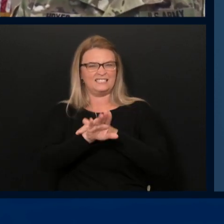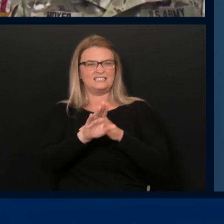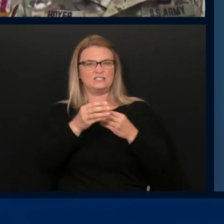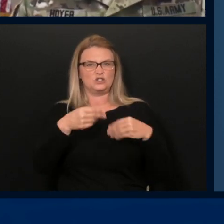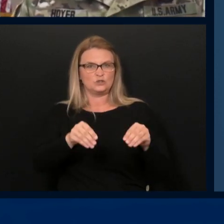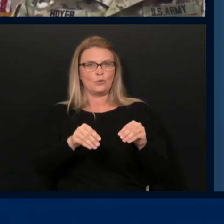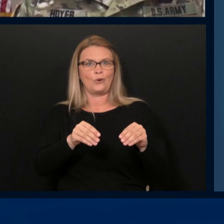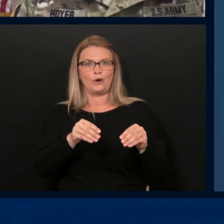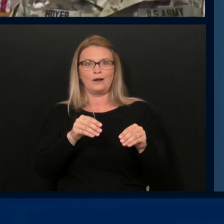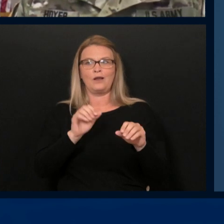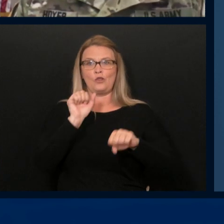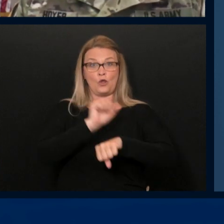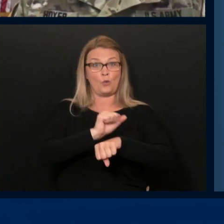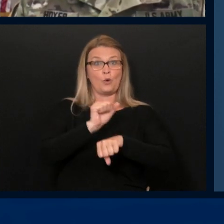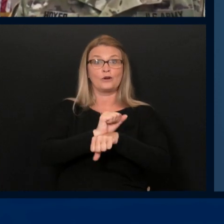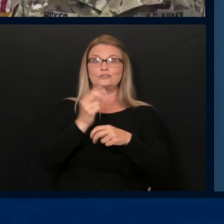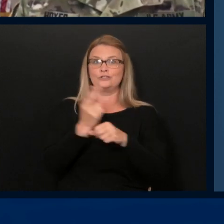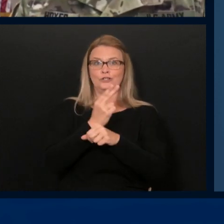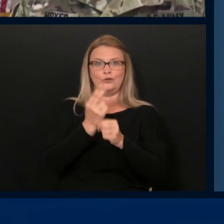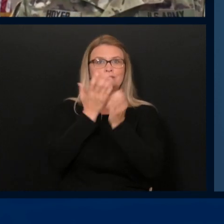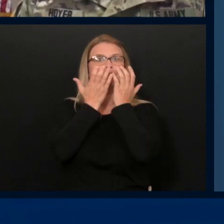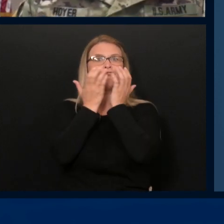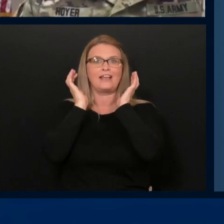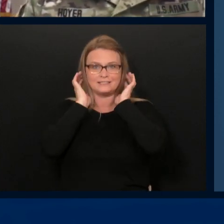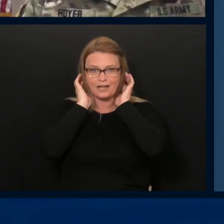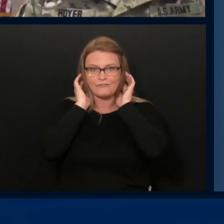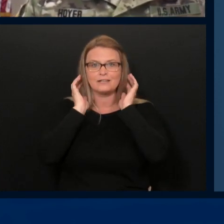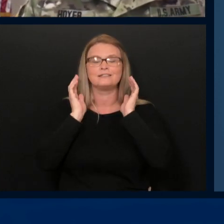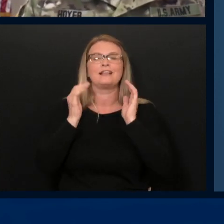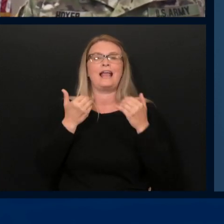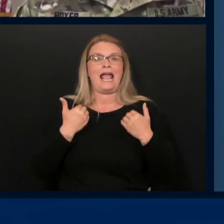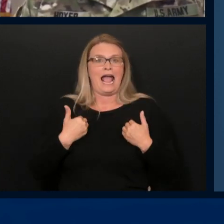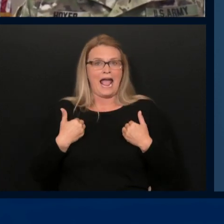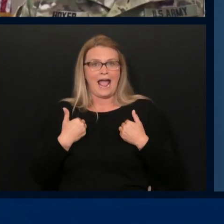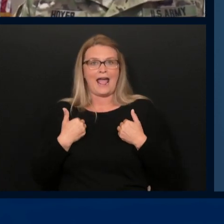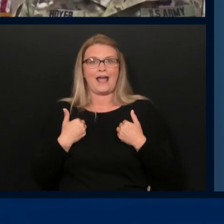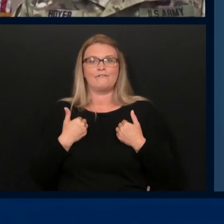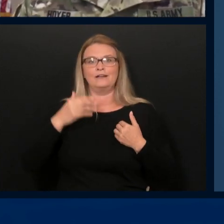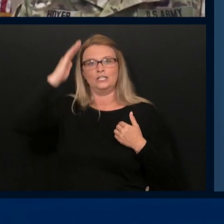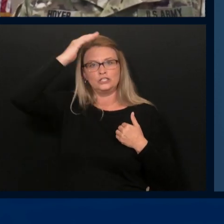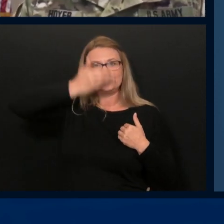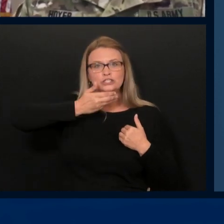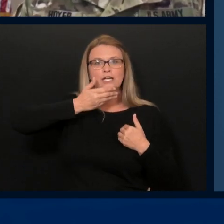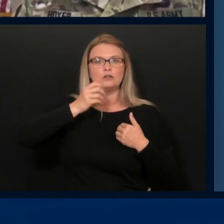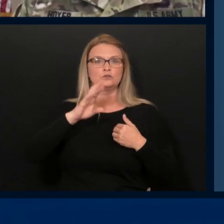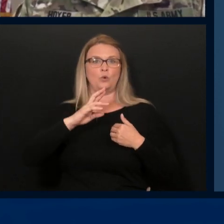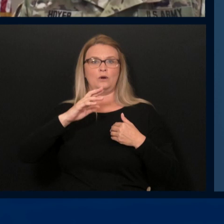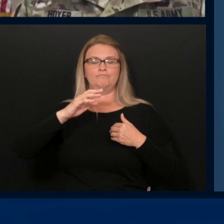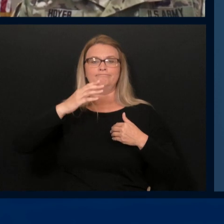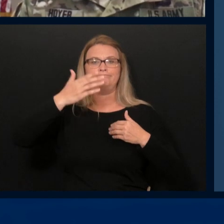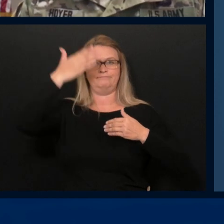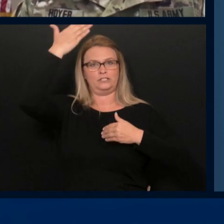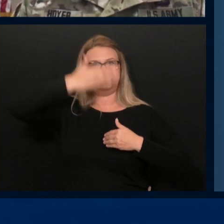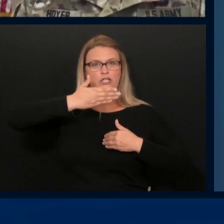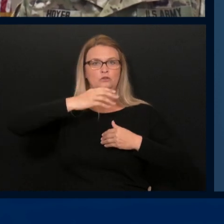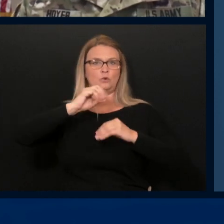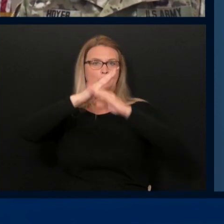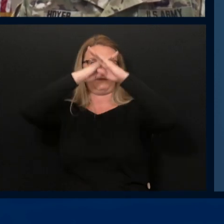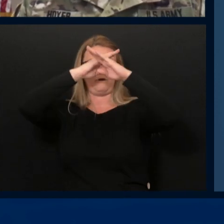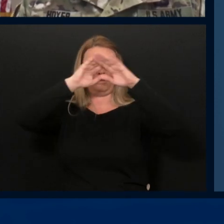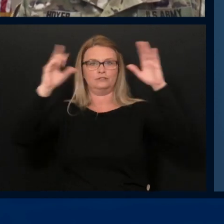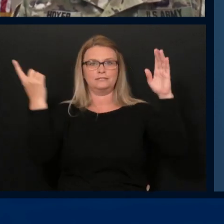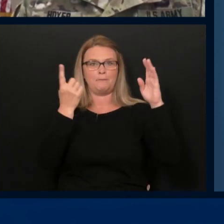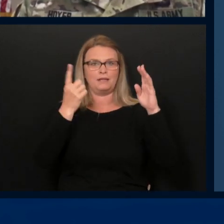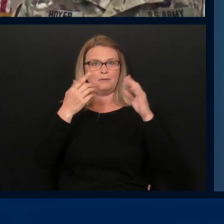in, the workers are wearing face coverings. They do have shields or barriers between the attendants at